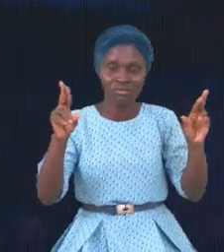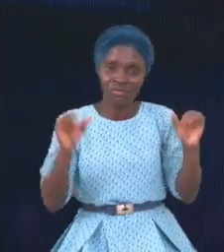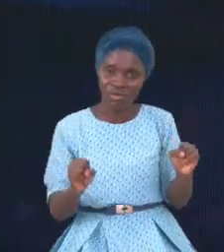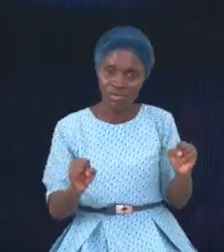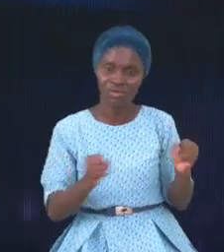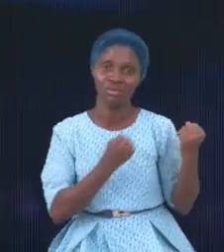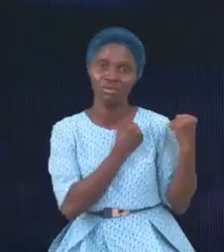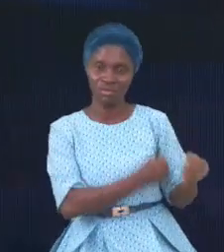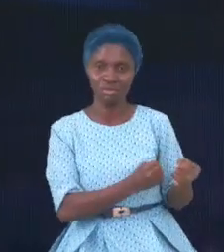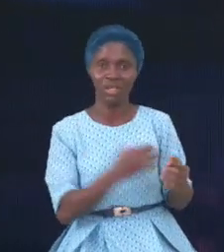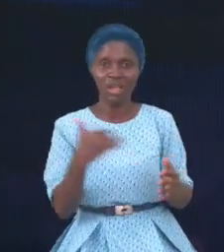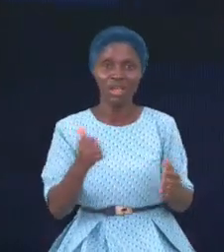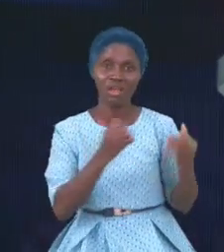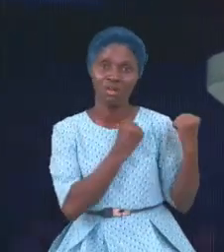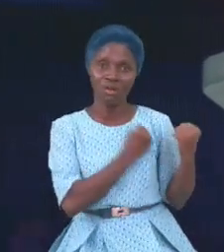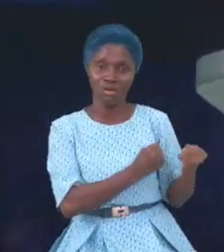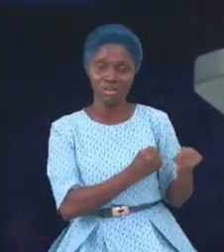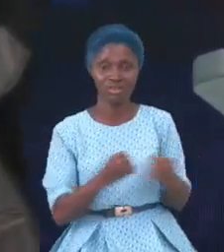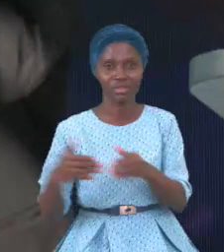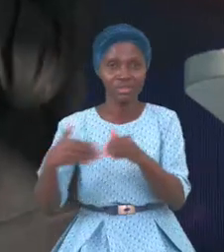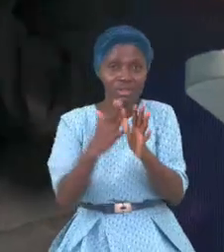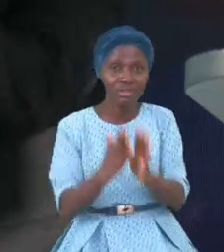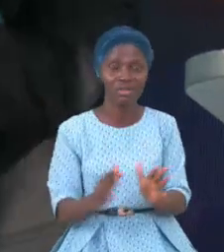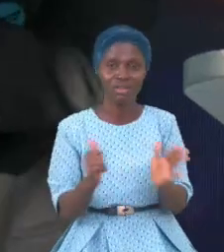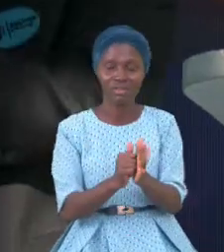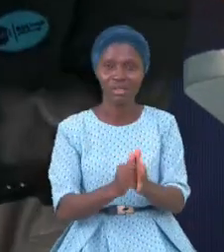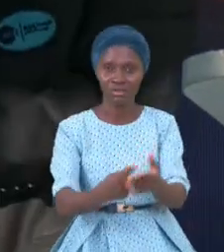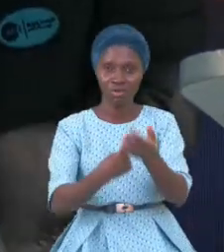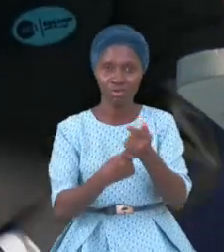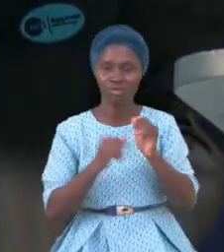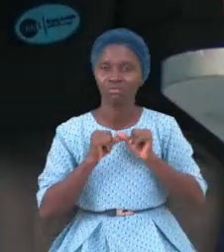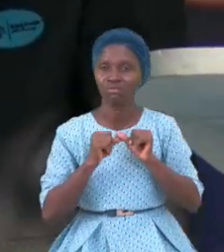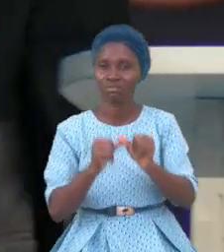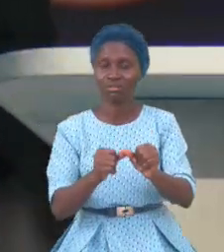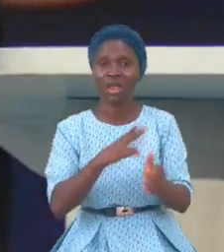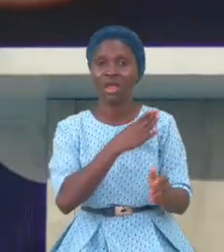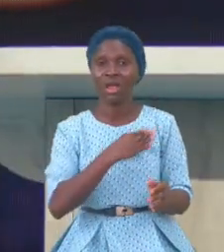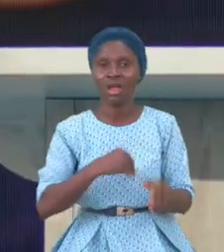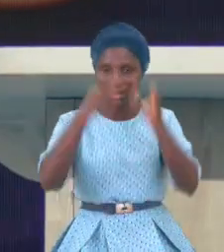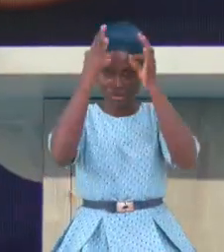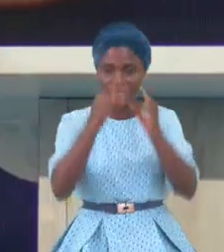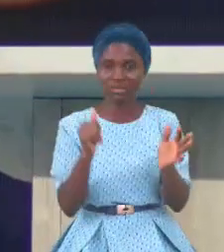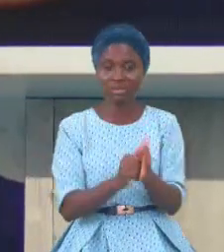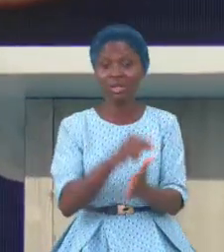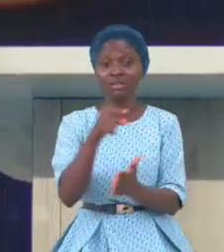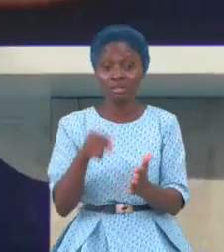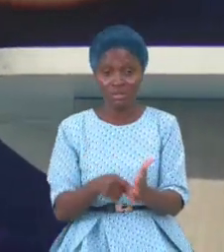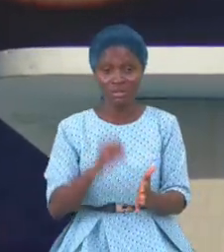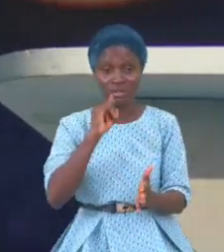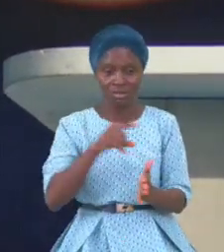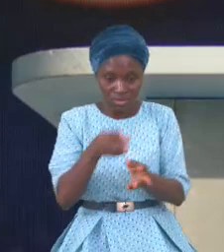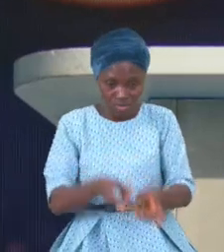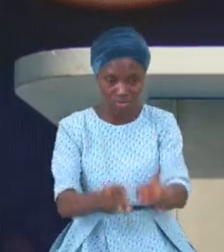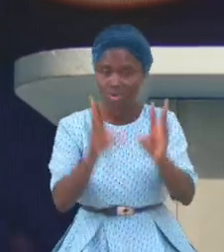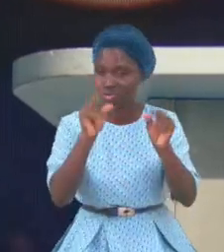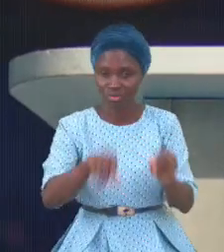leader that holds on and he says, this is the way. There's no other way. Christ